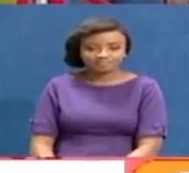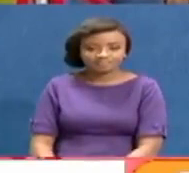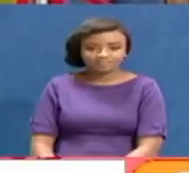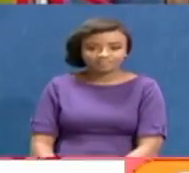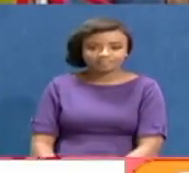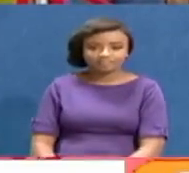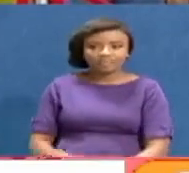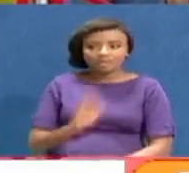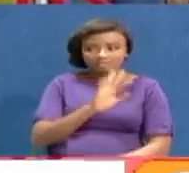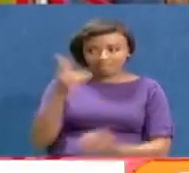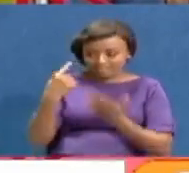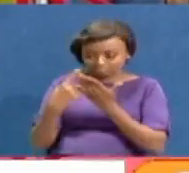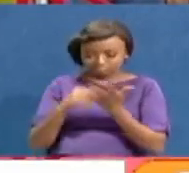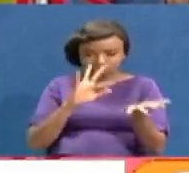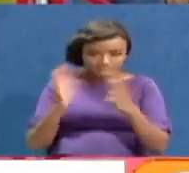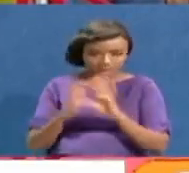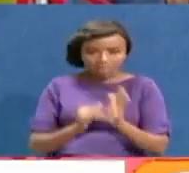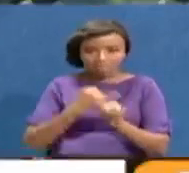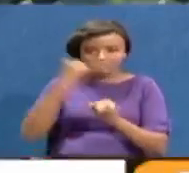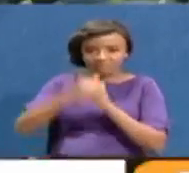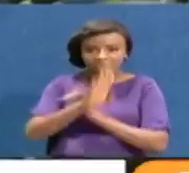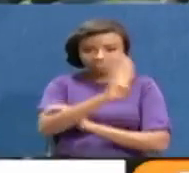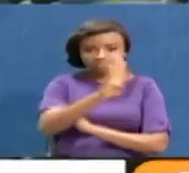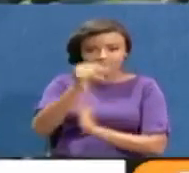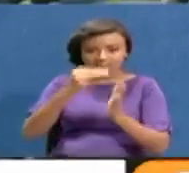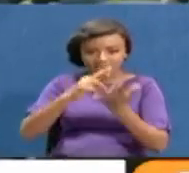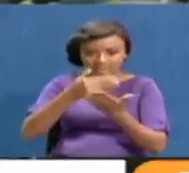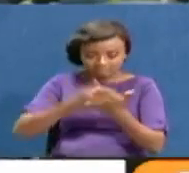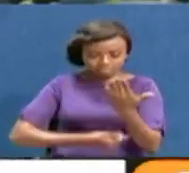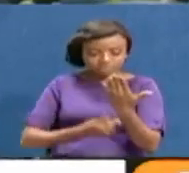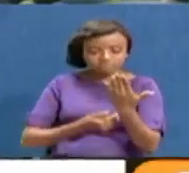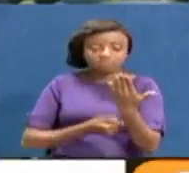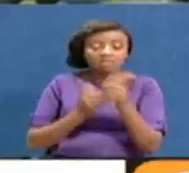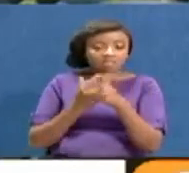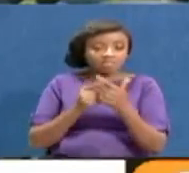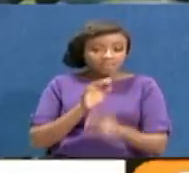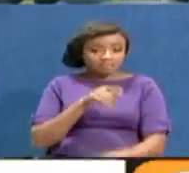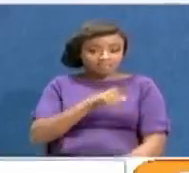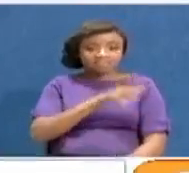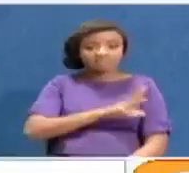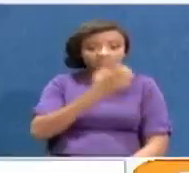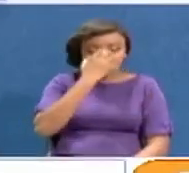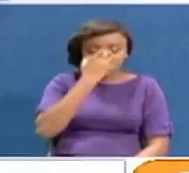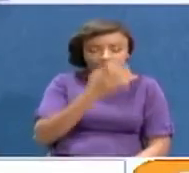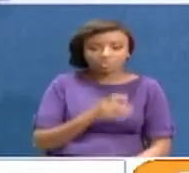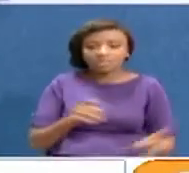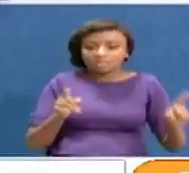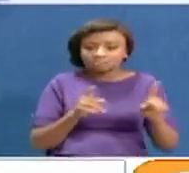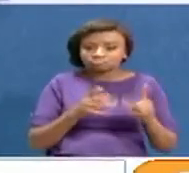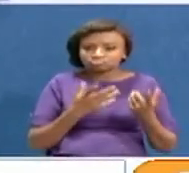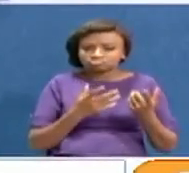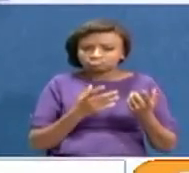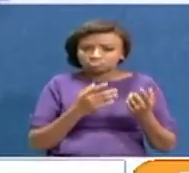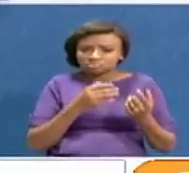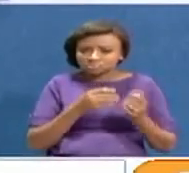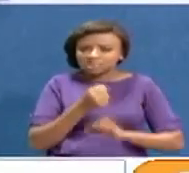Amid calls for a further review of the final BBI report before it is put through a referendum, Deputy President William Ruto, having joined leaders who poked holes